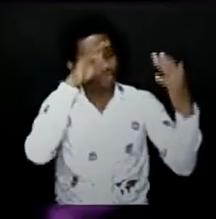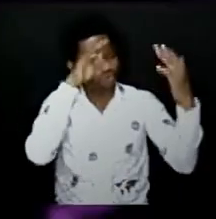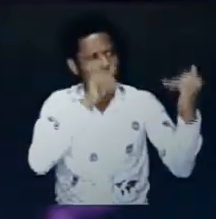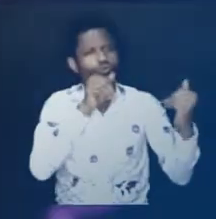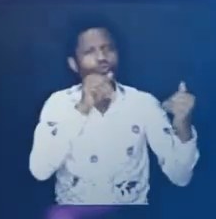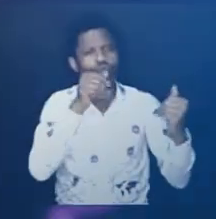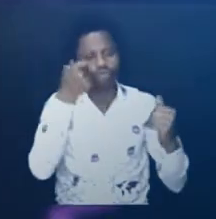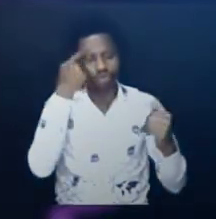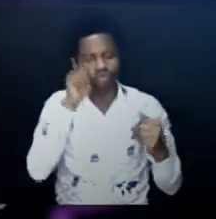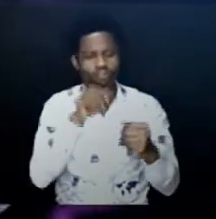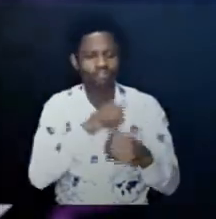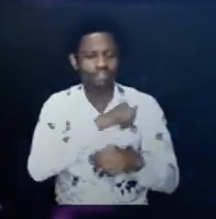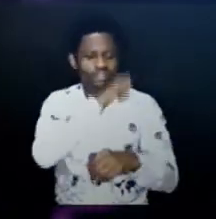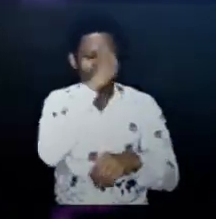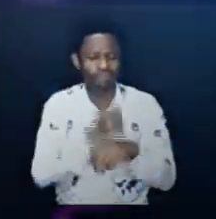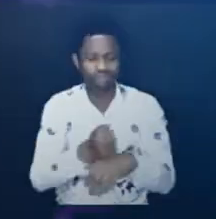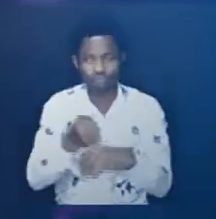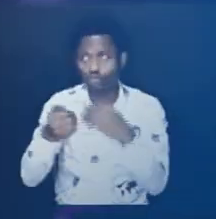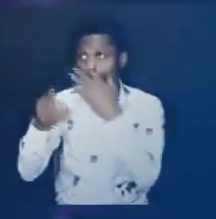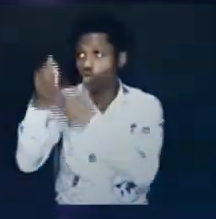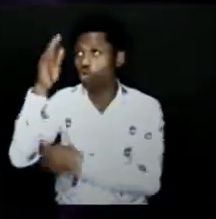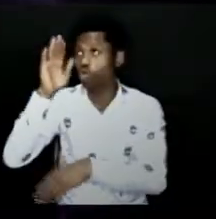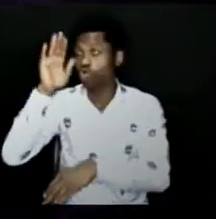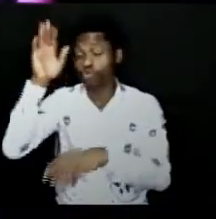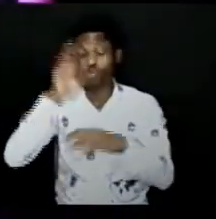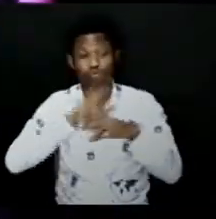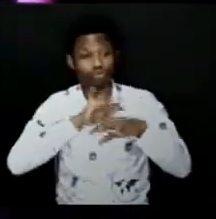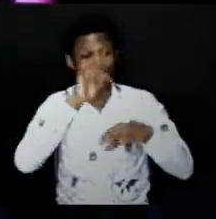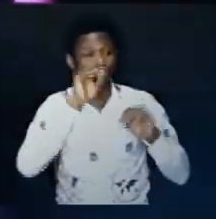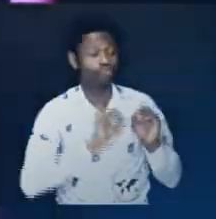of the manifestation of the glory of